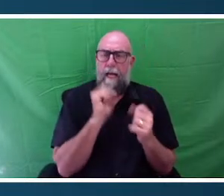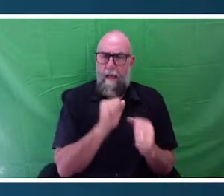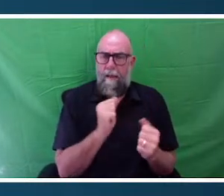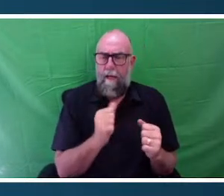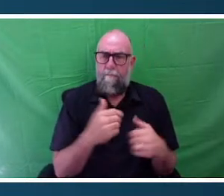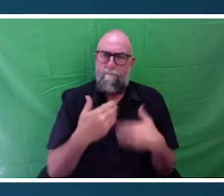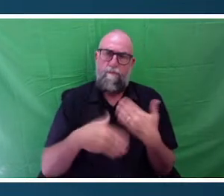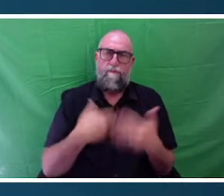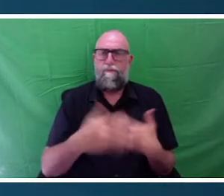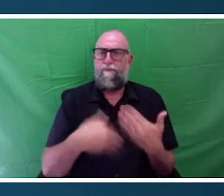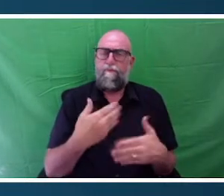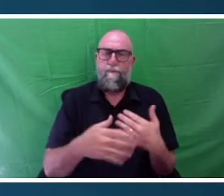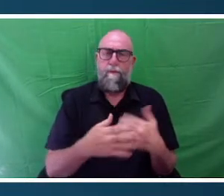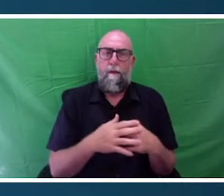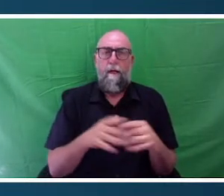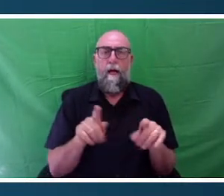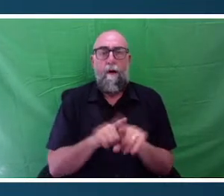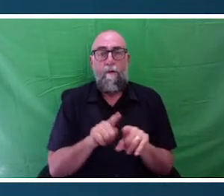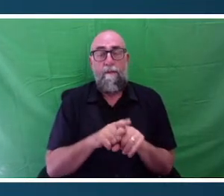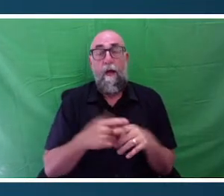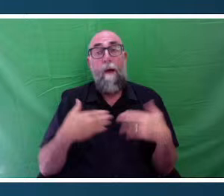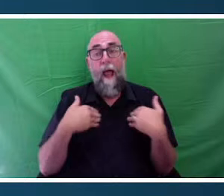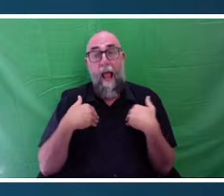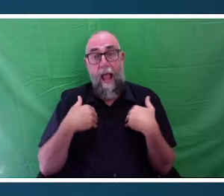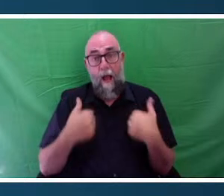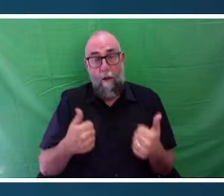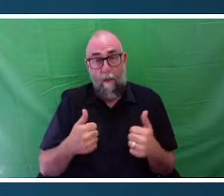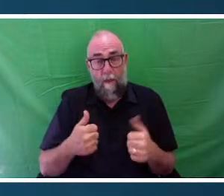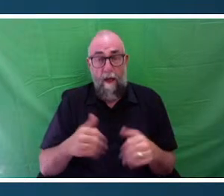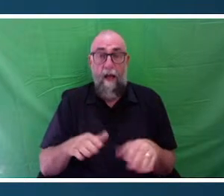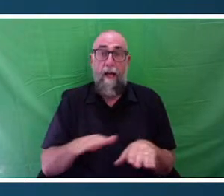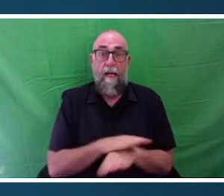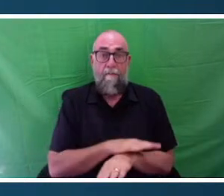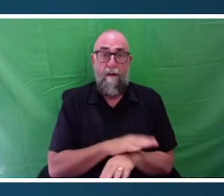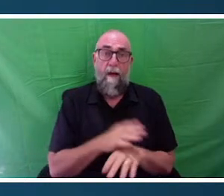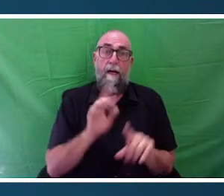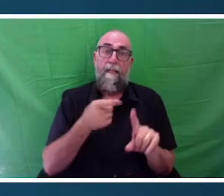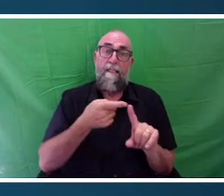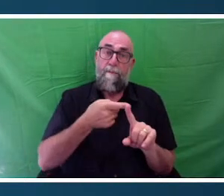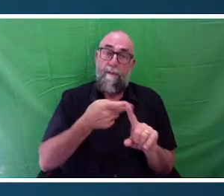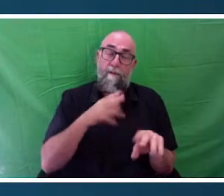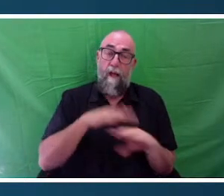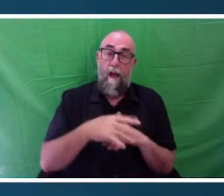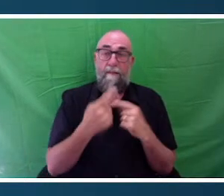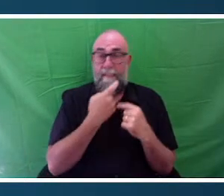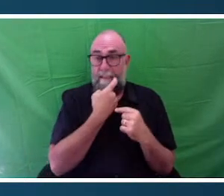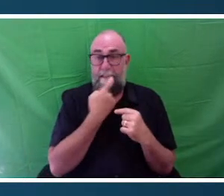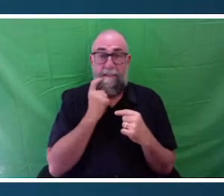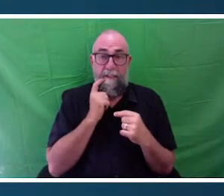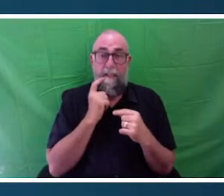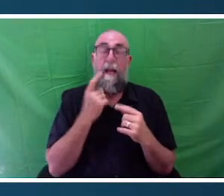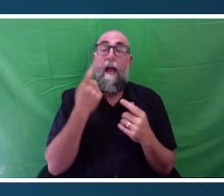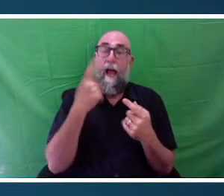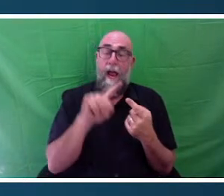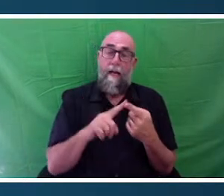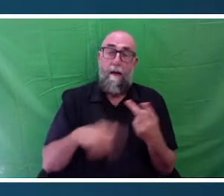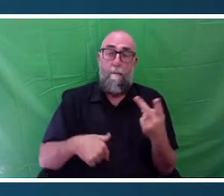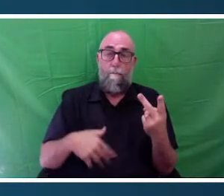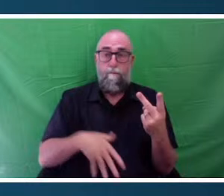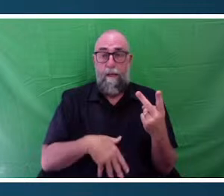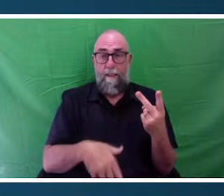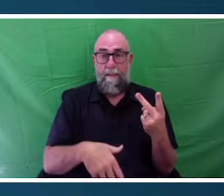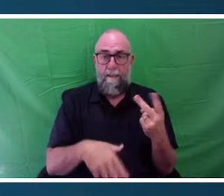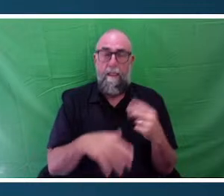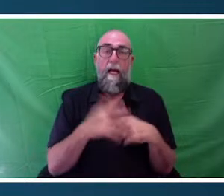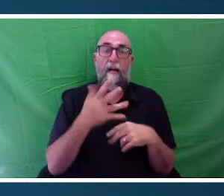we would suggest improving health insurance coverage, in particular on pregnancy and dental problem, because that's the most common health problem that they have